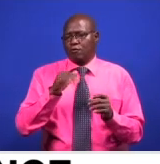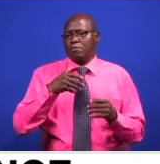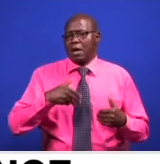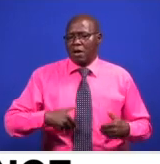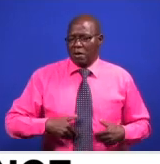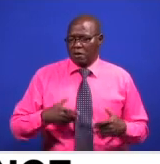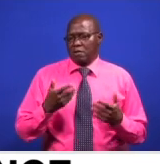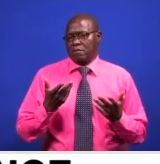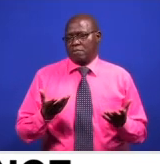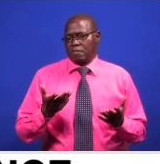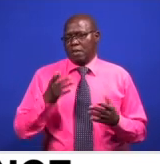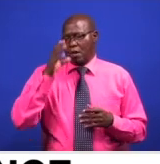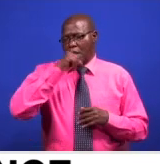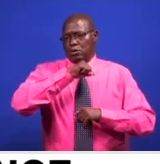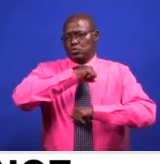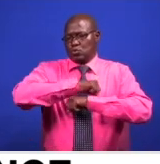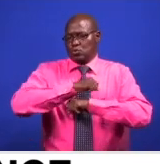and households. Others,